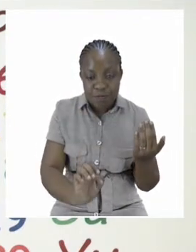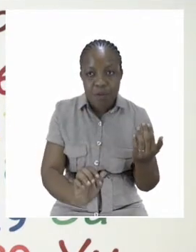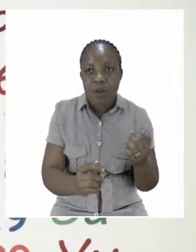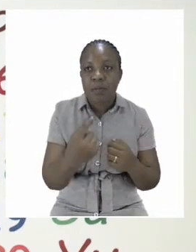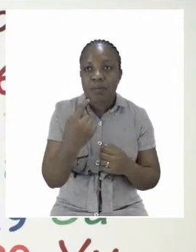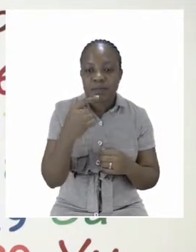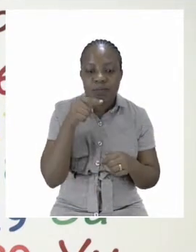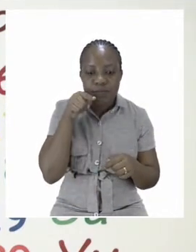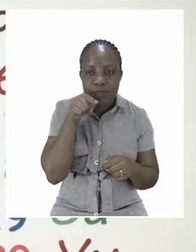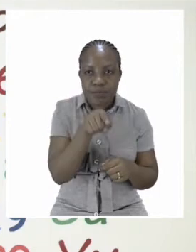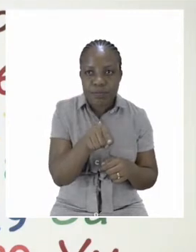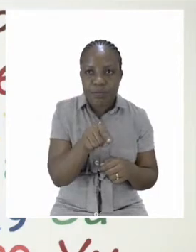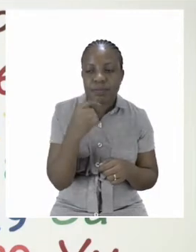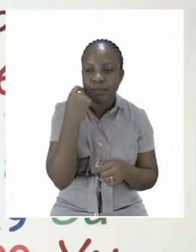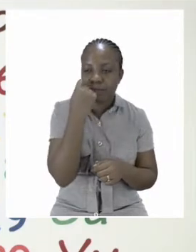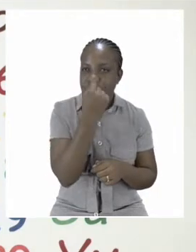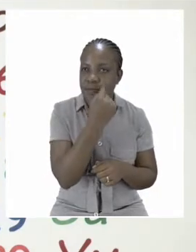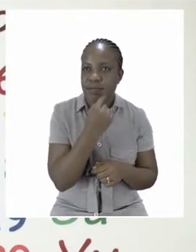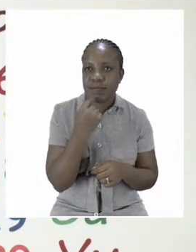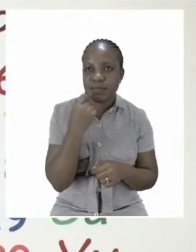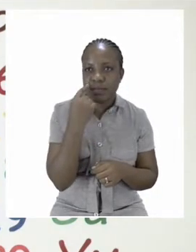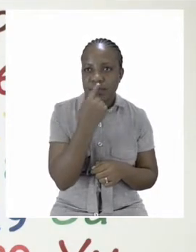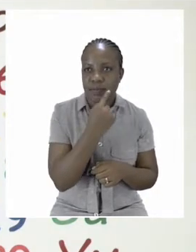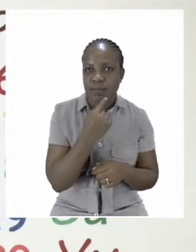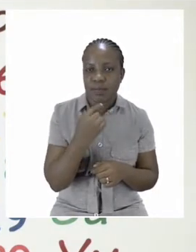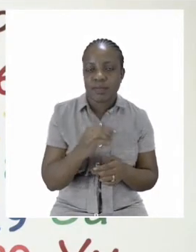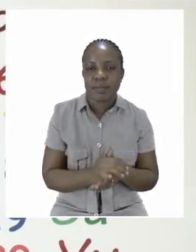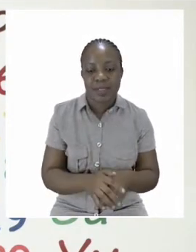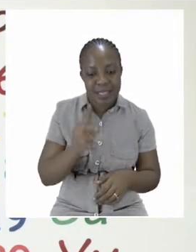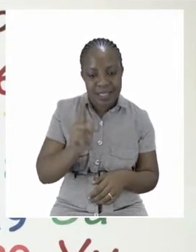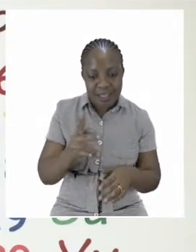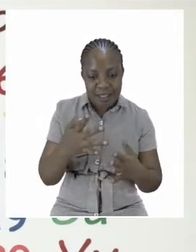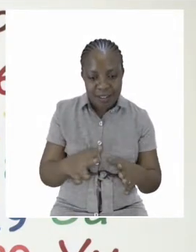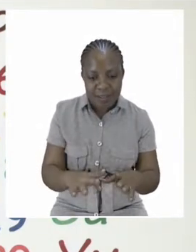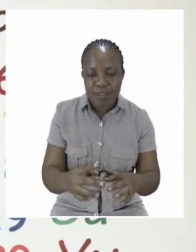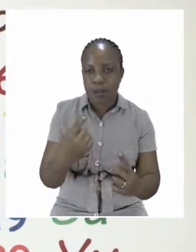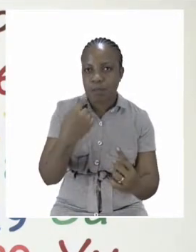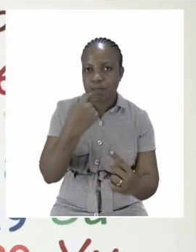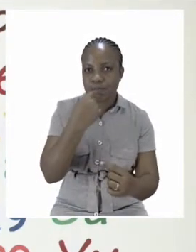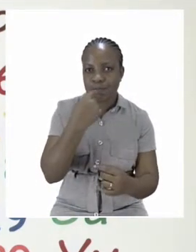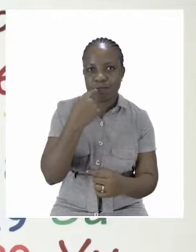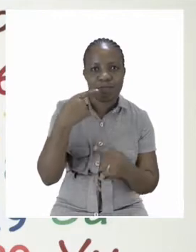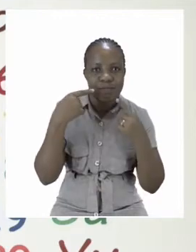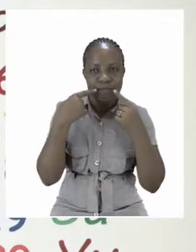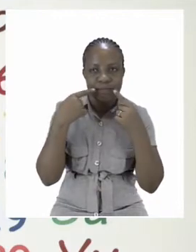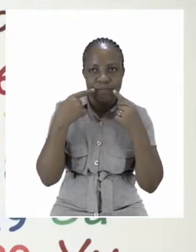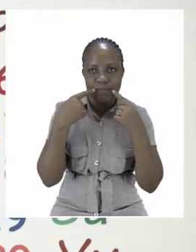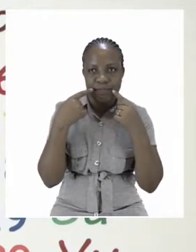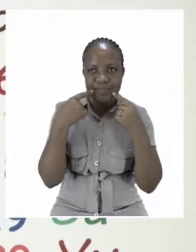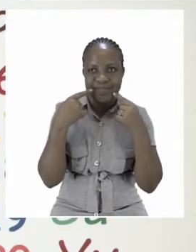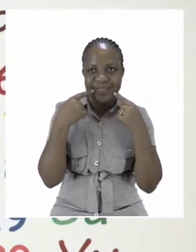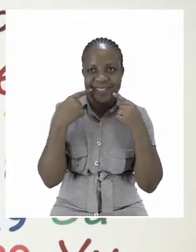mouth. Very good. And point to your mouth.